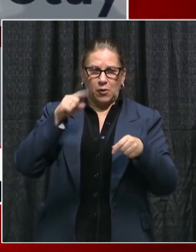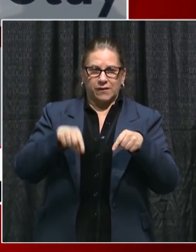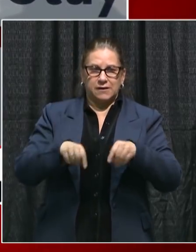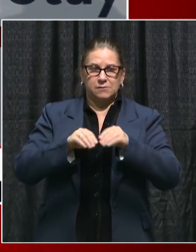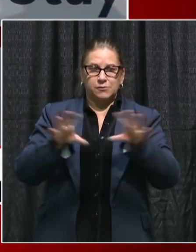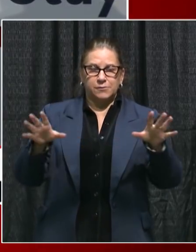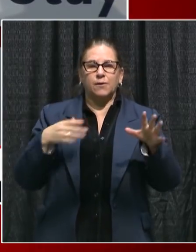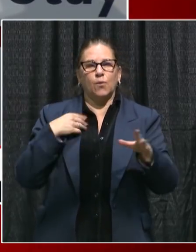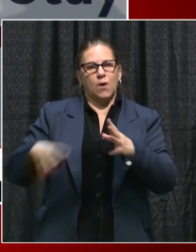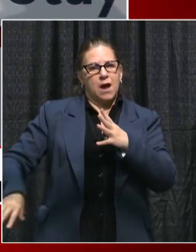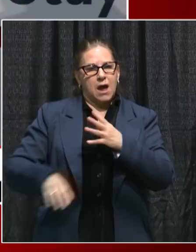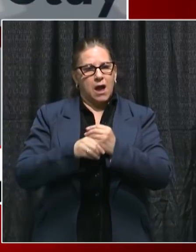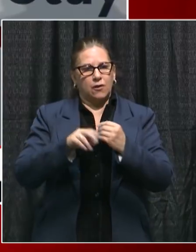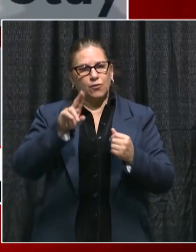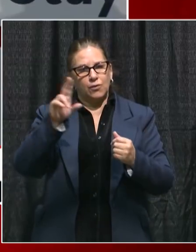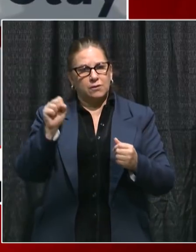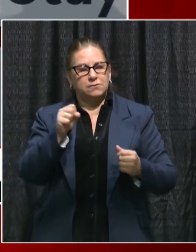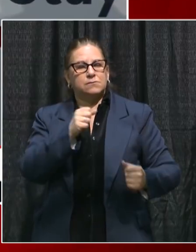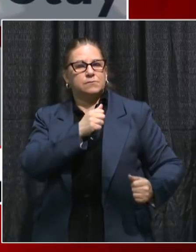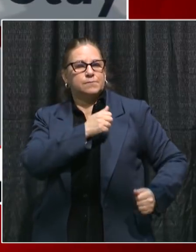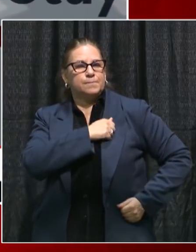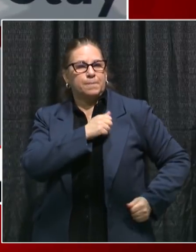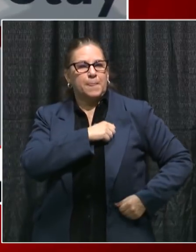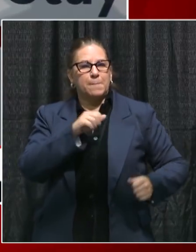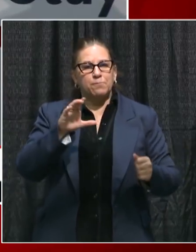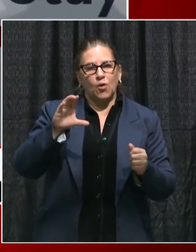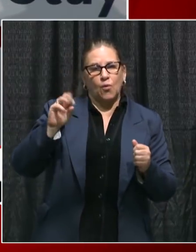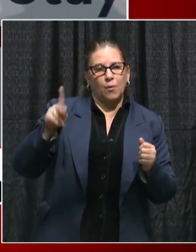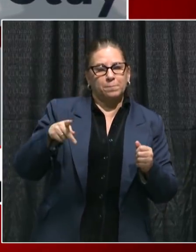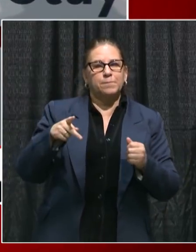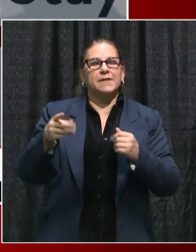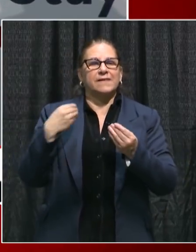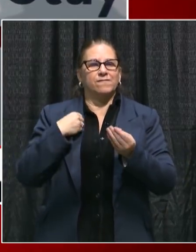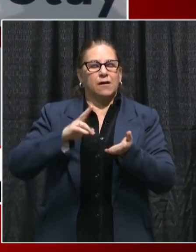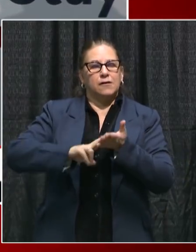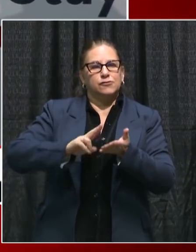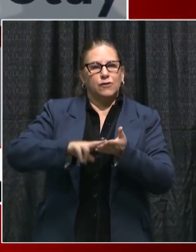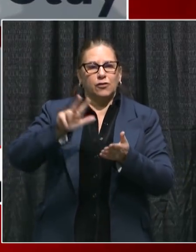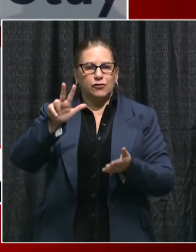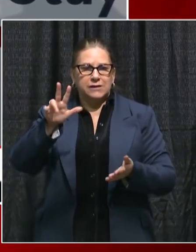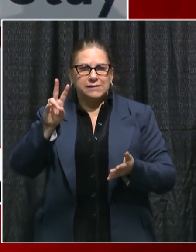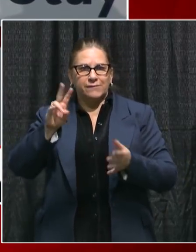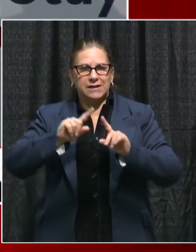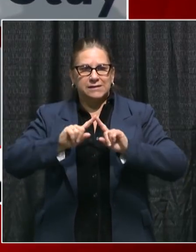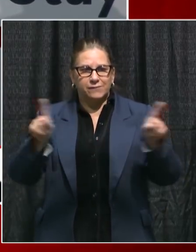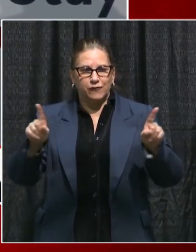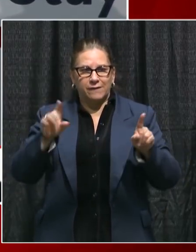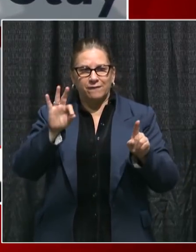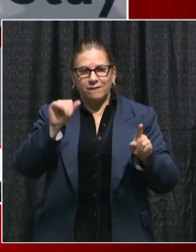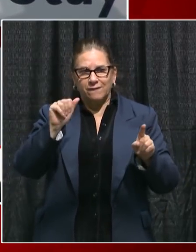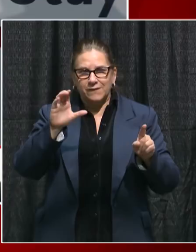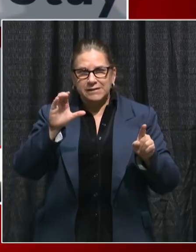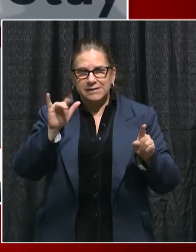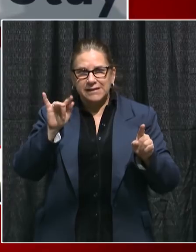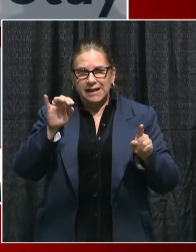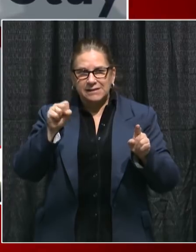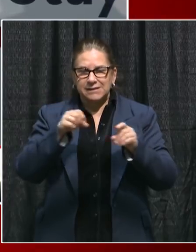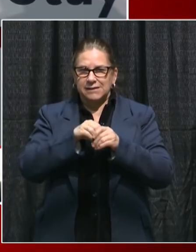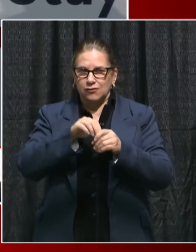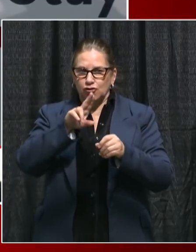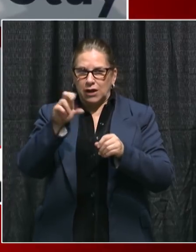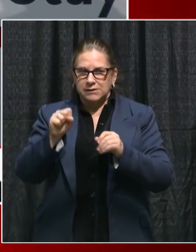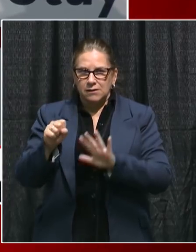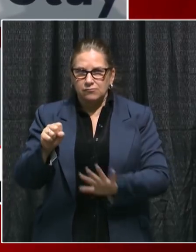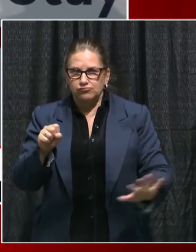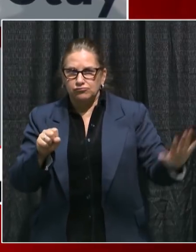build 37 alternate care facilities in the states and territories across the country. This site is tailored to meet the medical surge needs of the district and